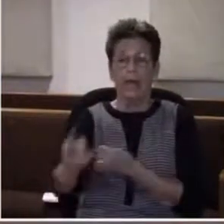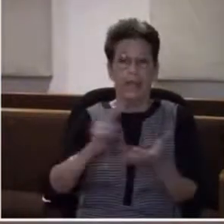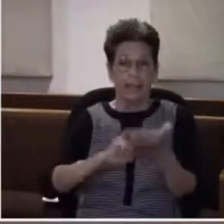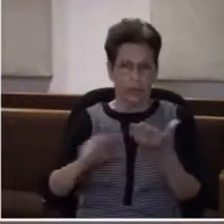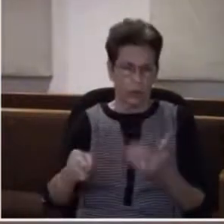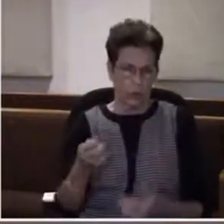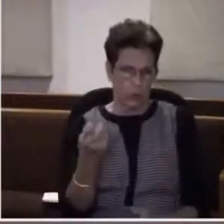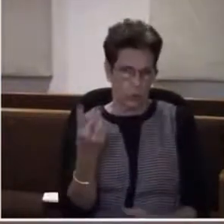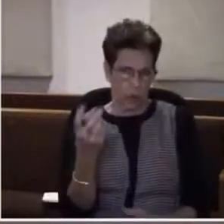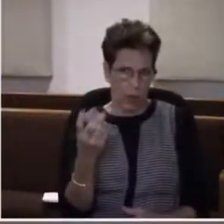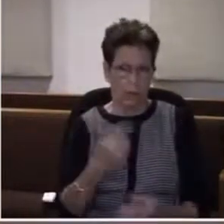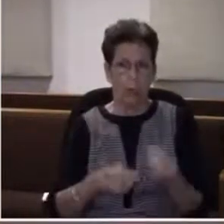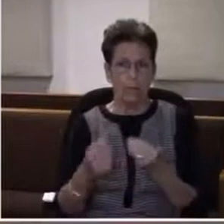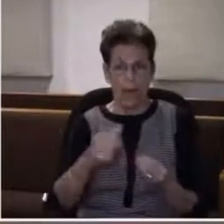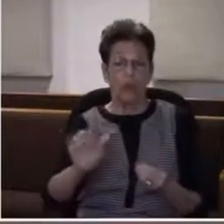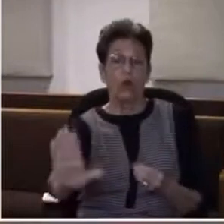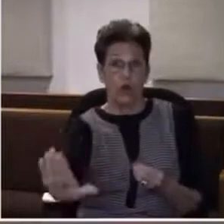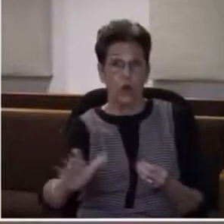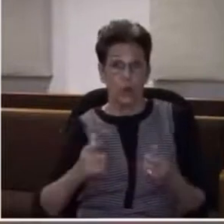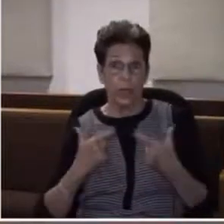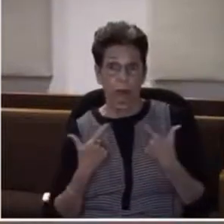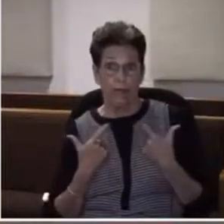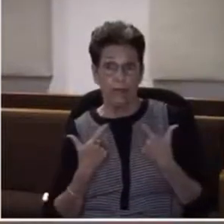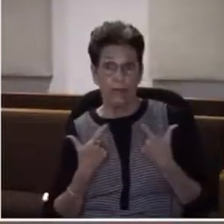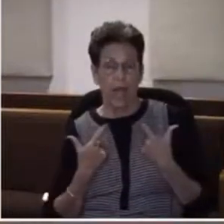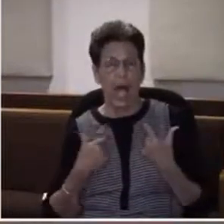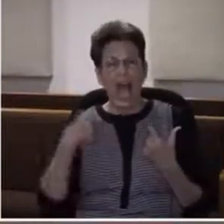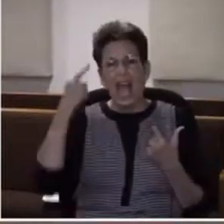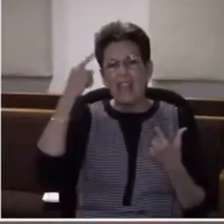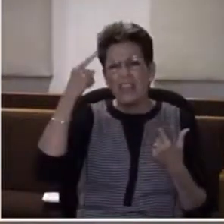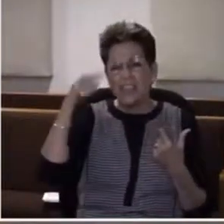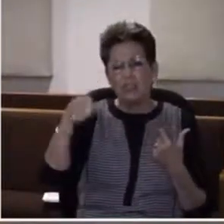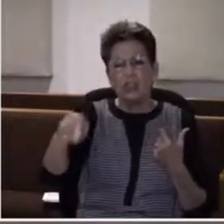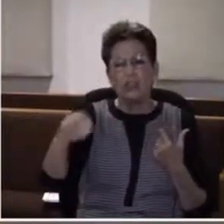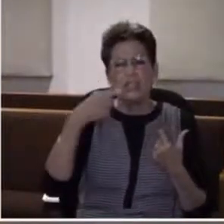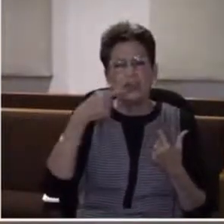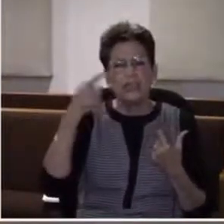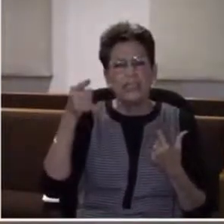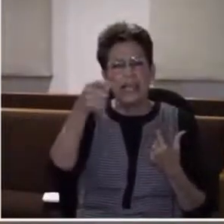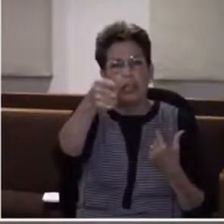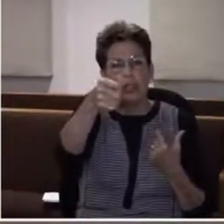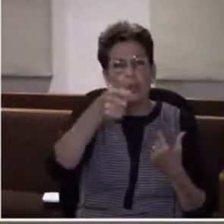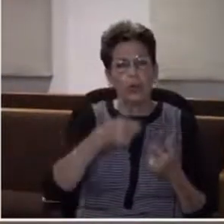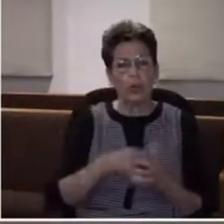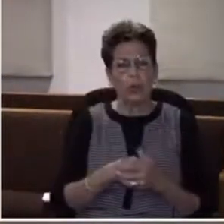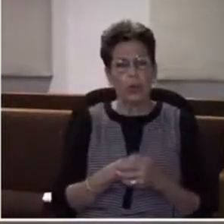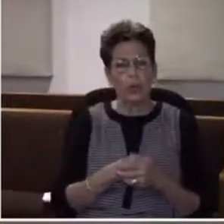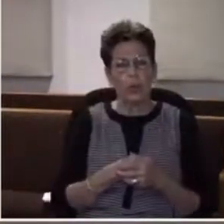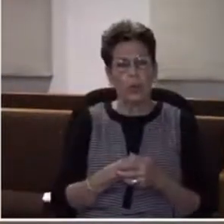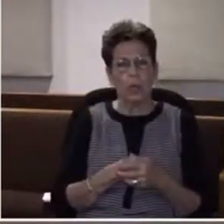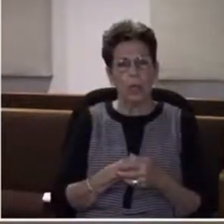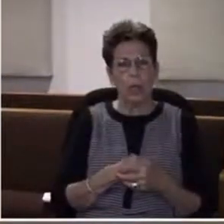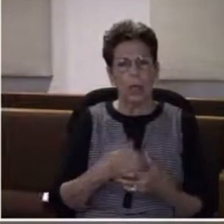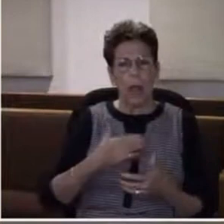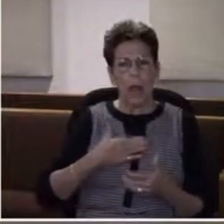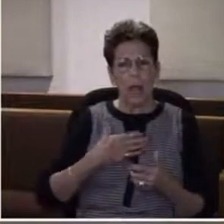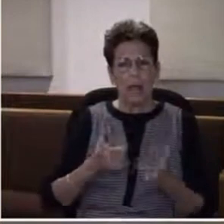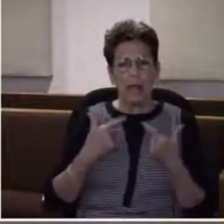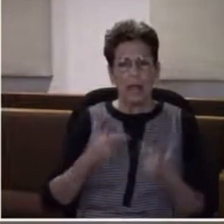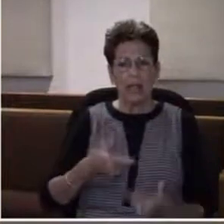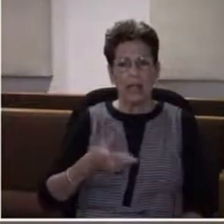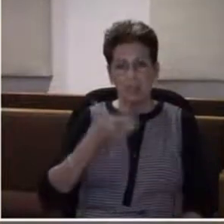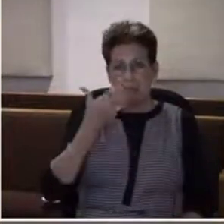12, about her life, I think she would say to you at this point in time, my life stunk.